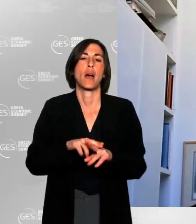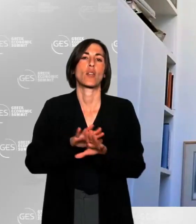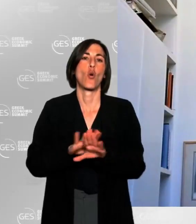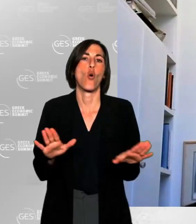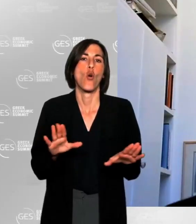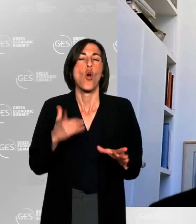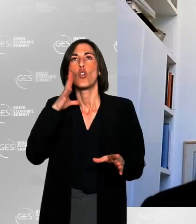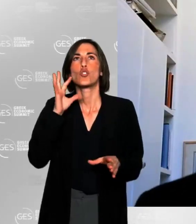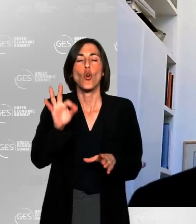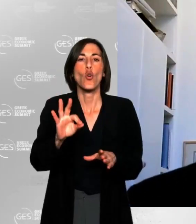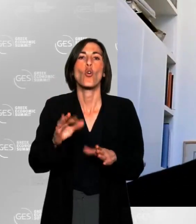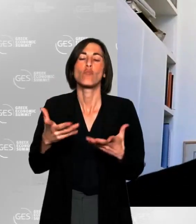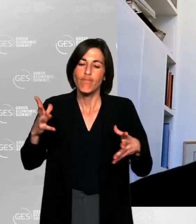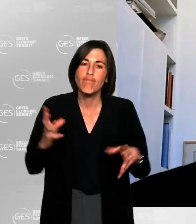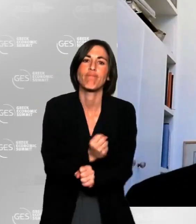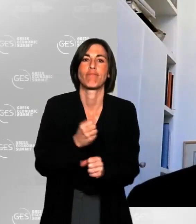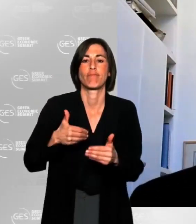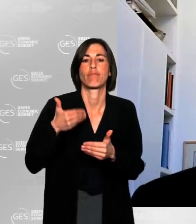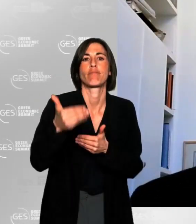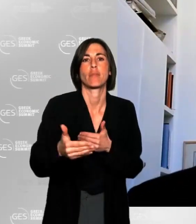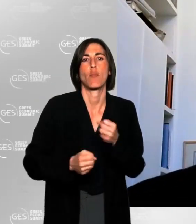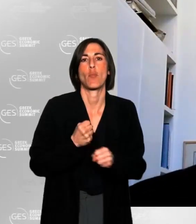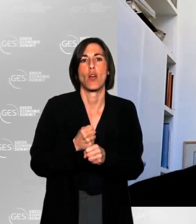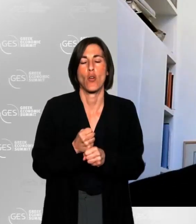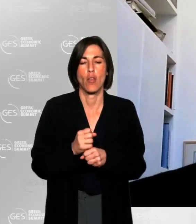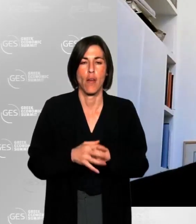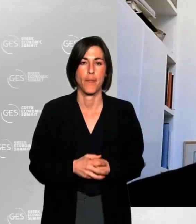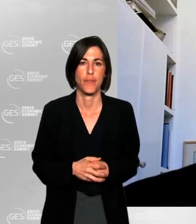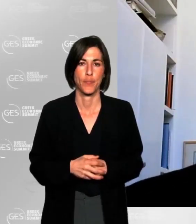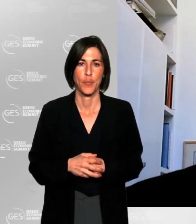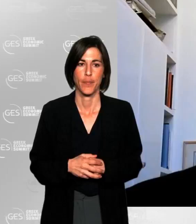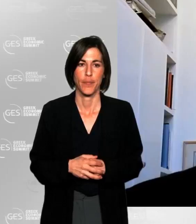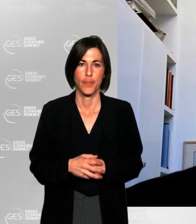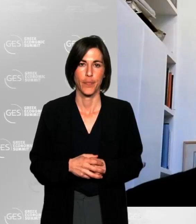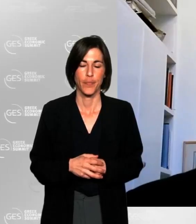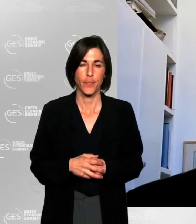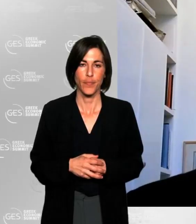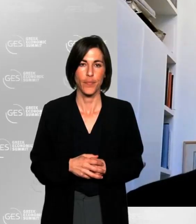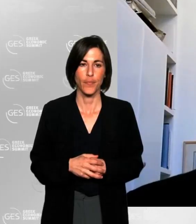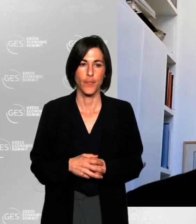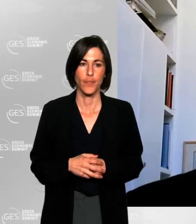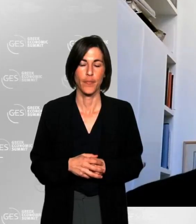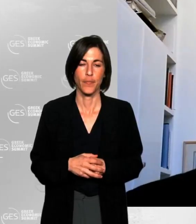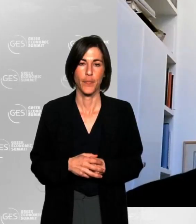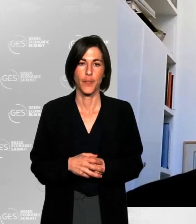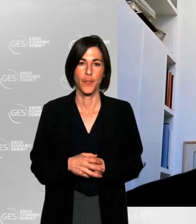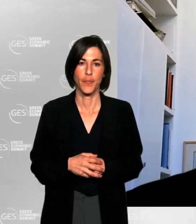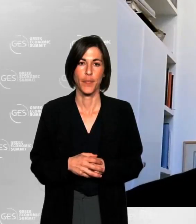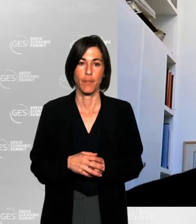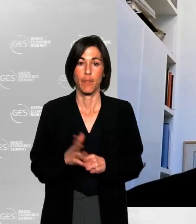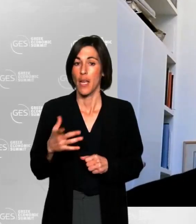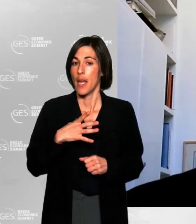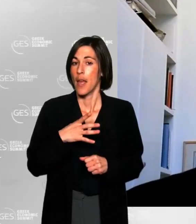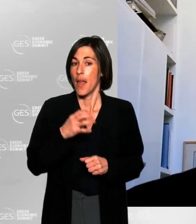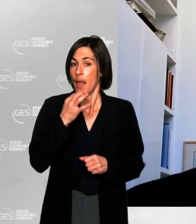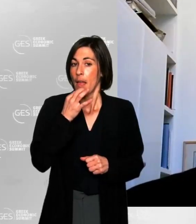Well, our report actually was, it was a general report on the